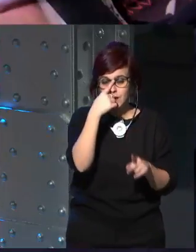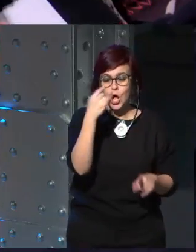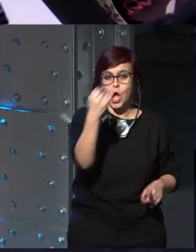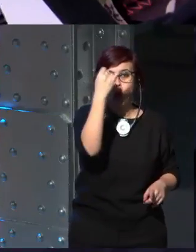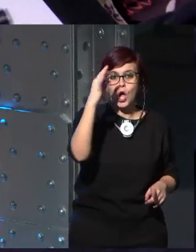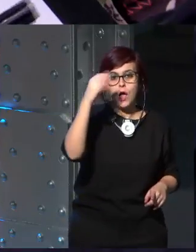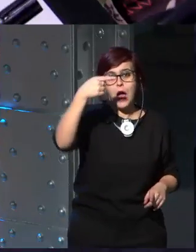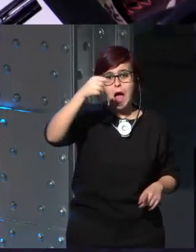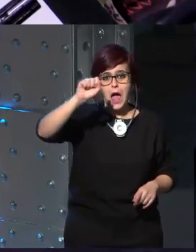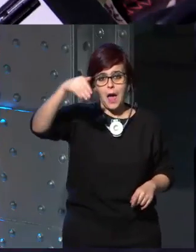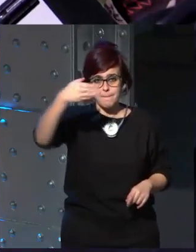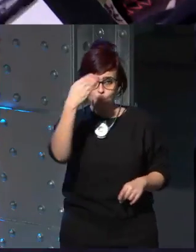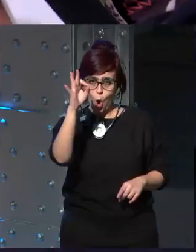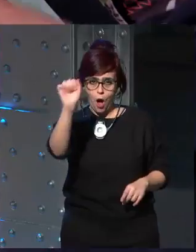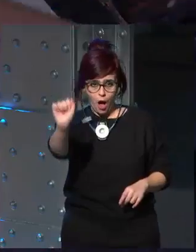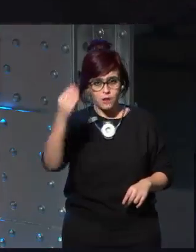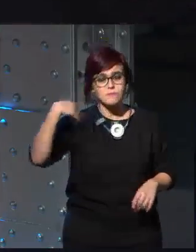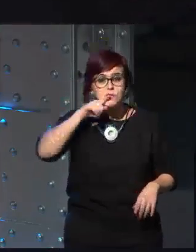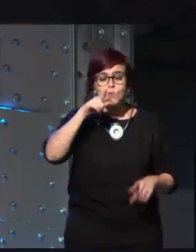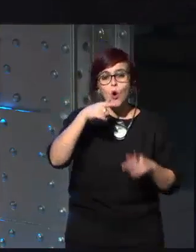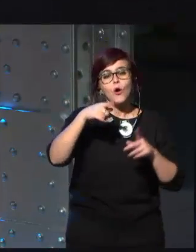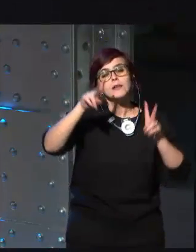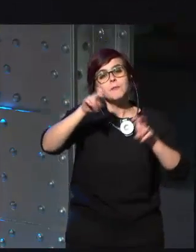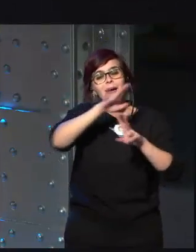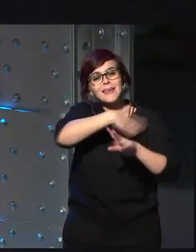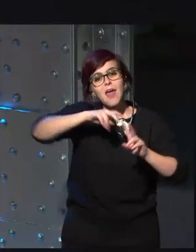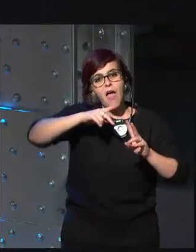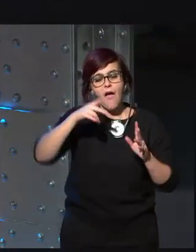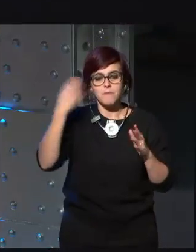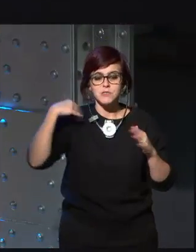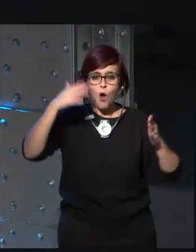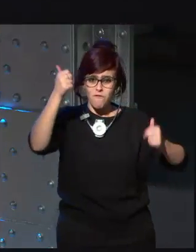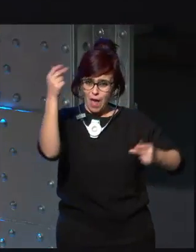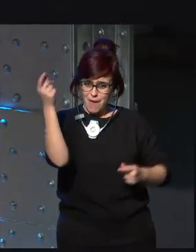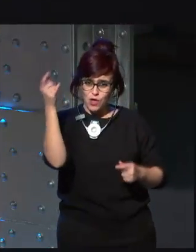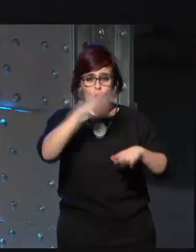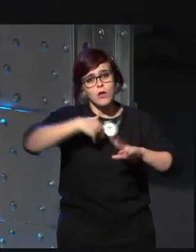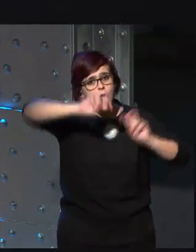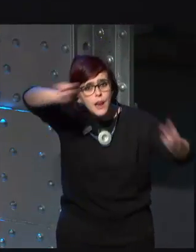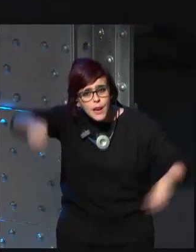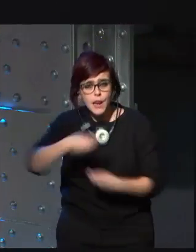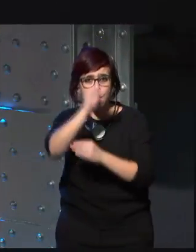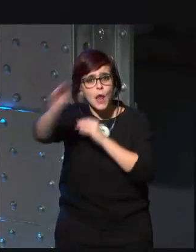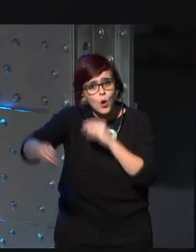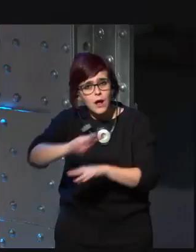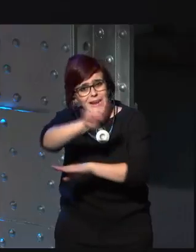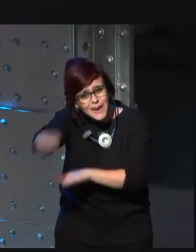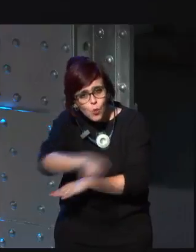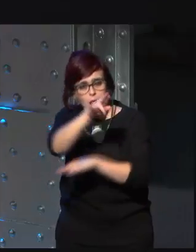work with José Manuel Gambo in Spain, recovering flamenco music. There's a whole collection of records that